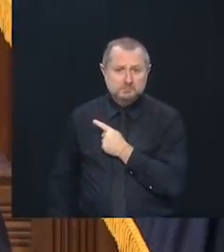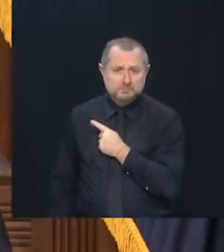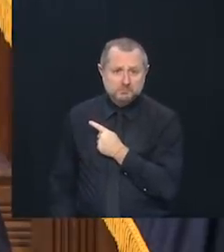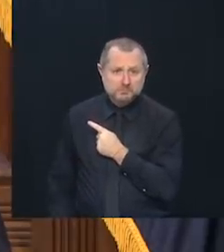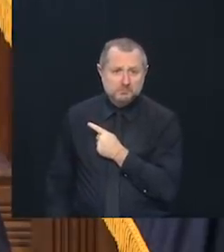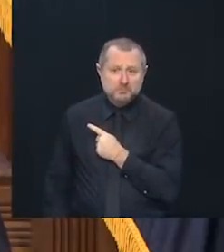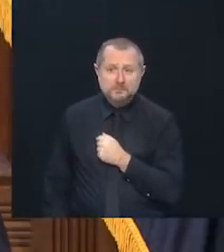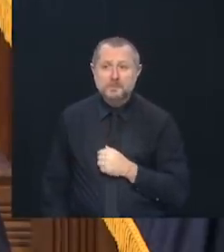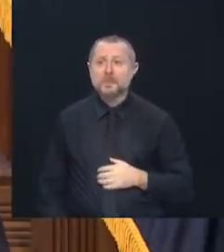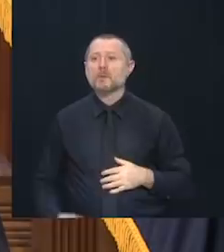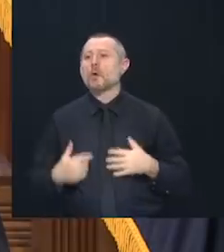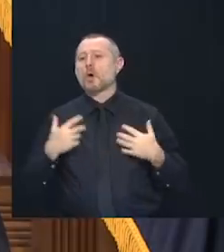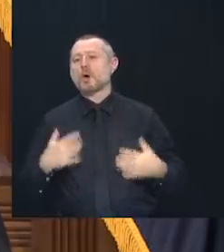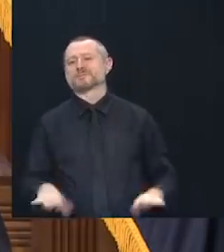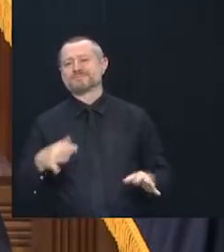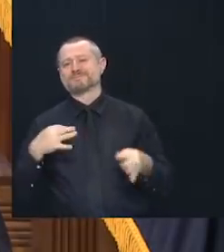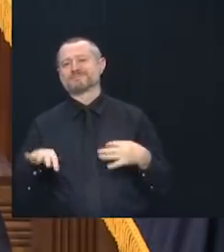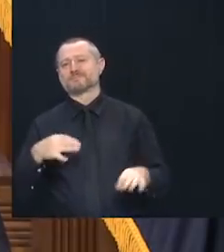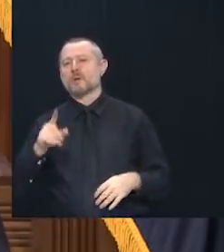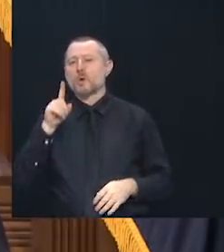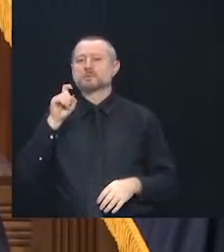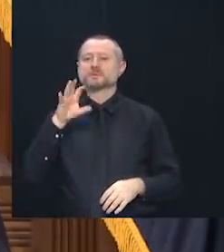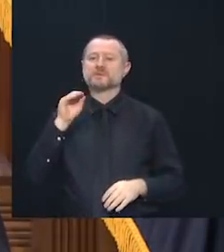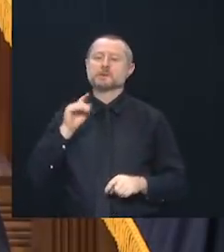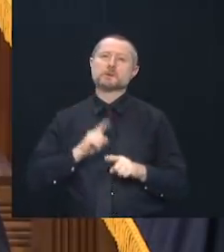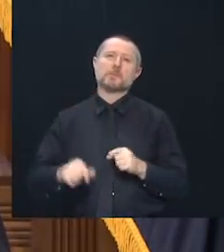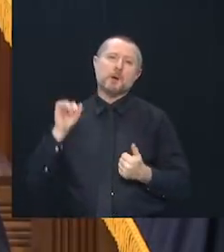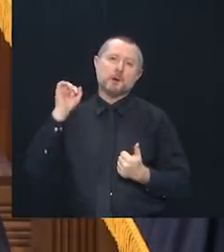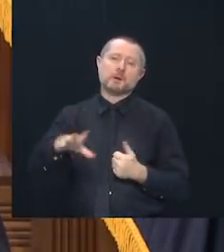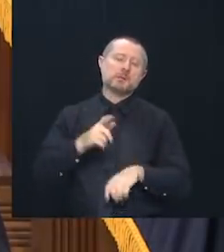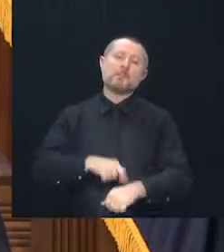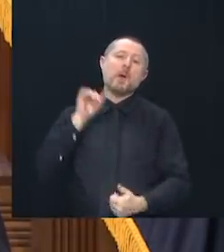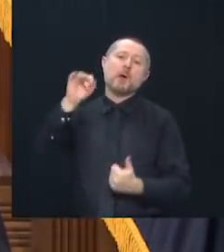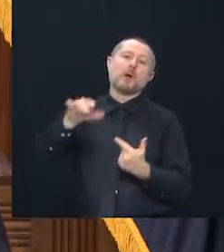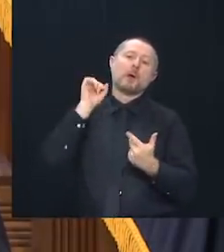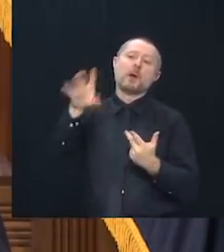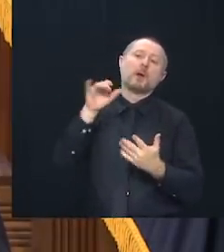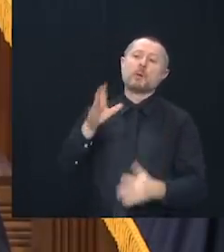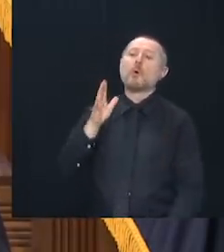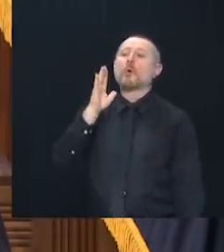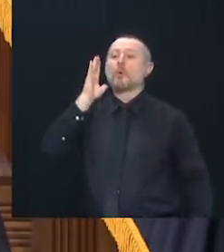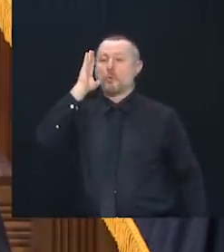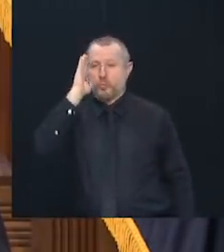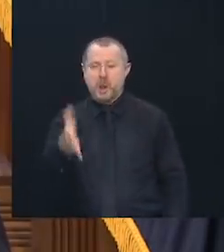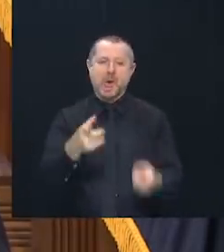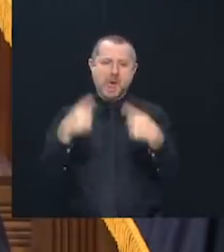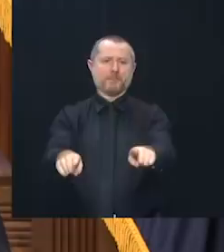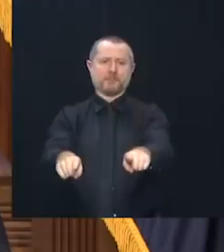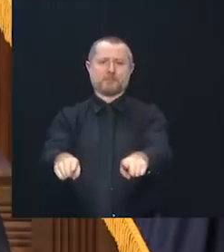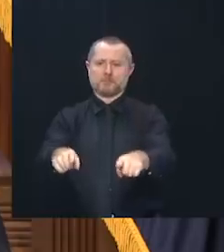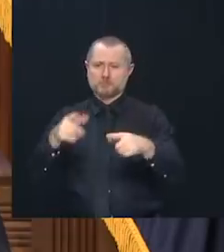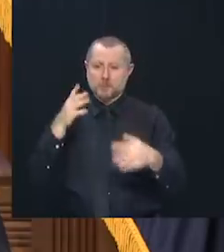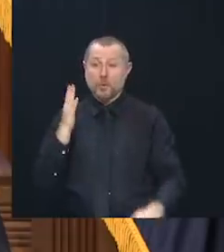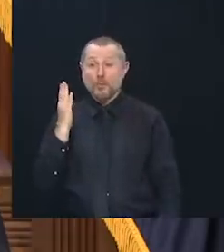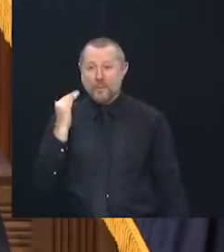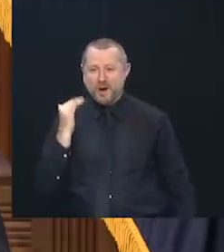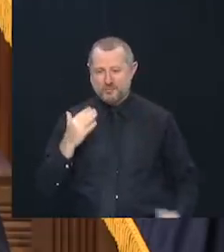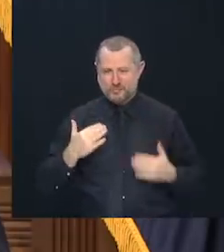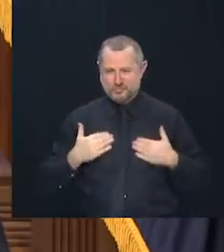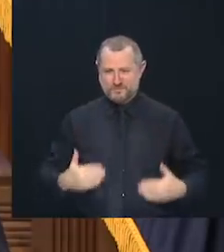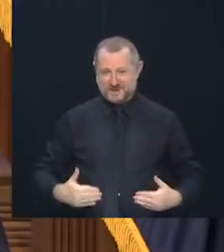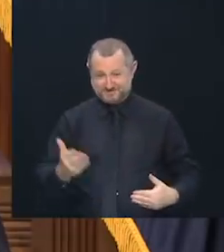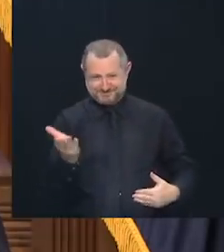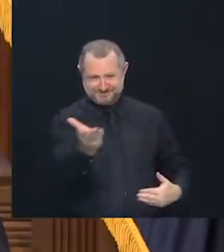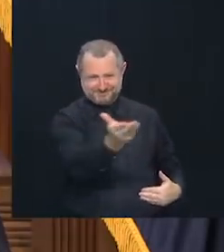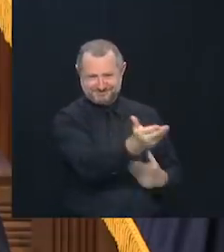I've said this 150 times. It's going to happen because it's human behavior. I hear it